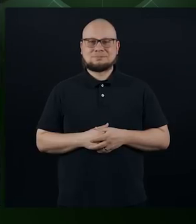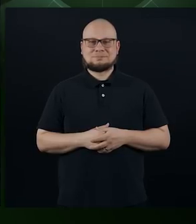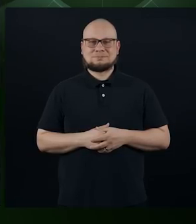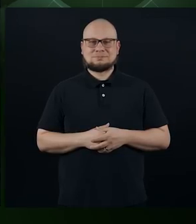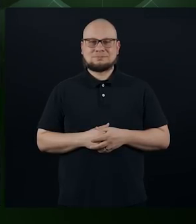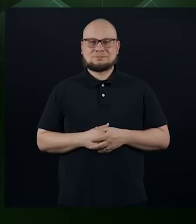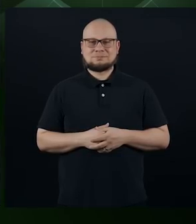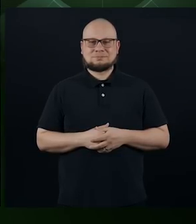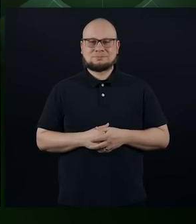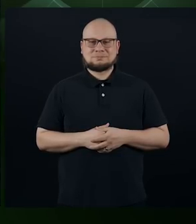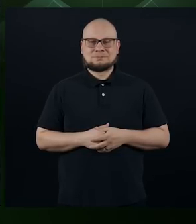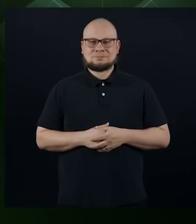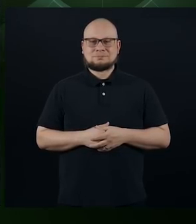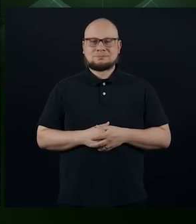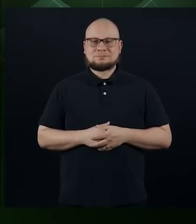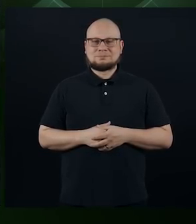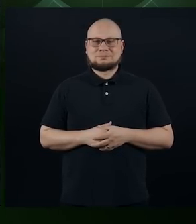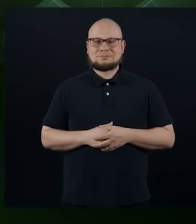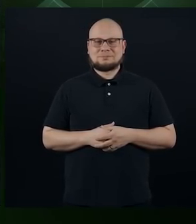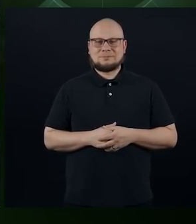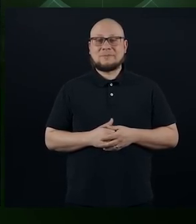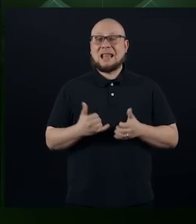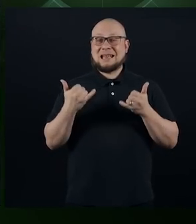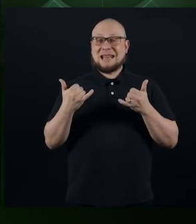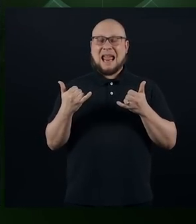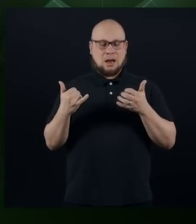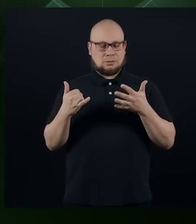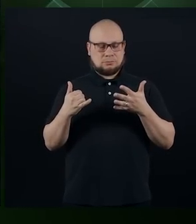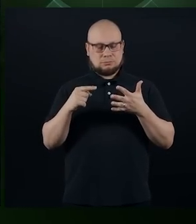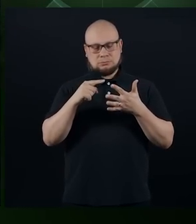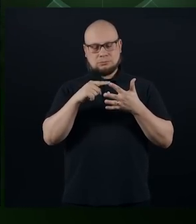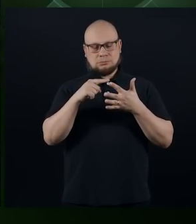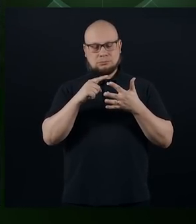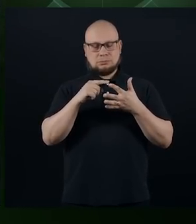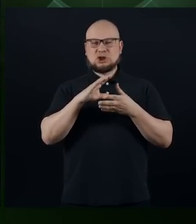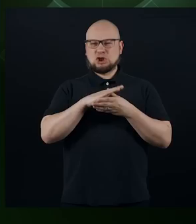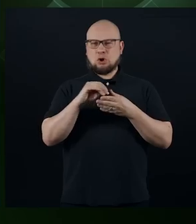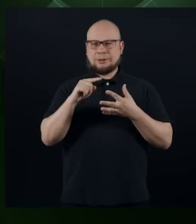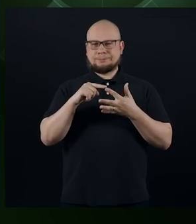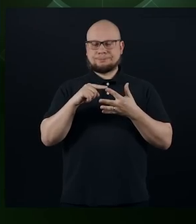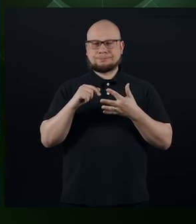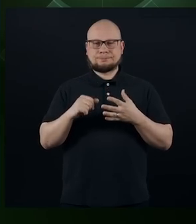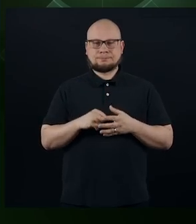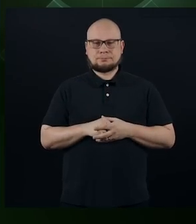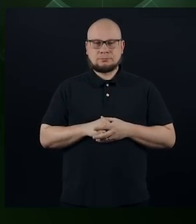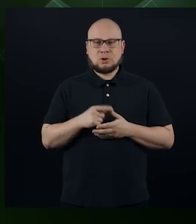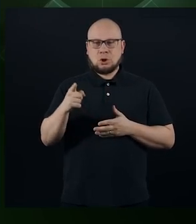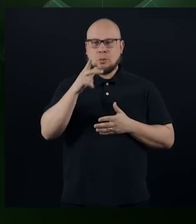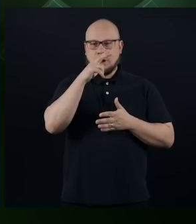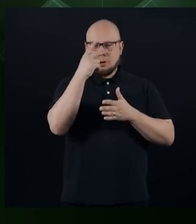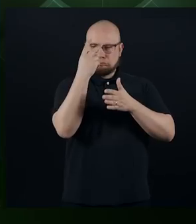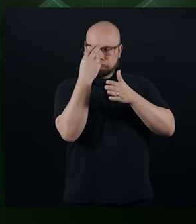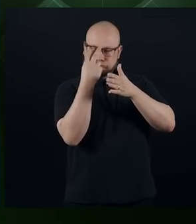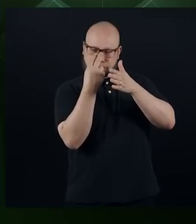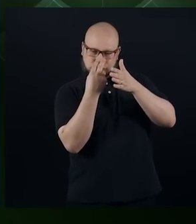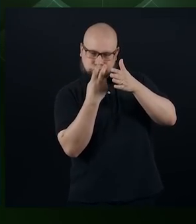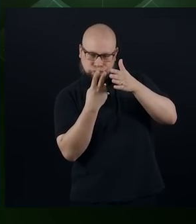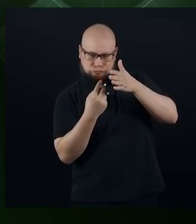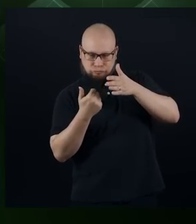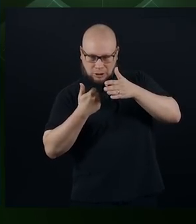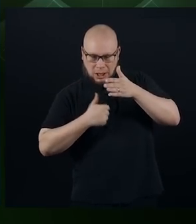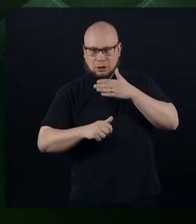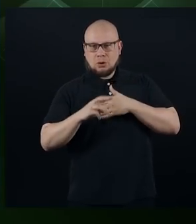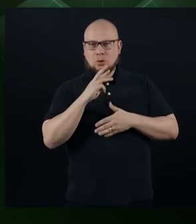So now we're going to take a look at the second tale in the five tales of a pirate's life. Players are diving deep into the Sunken Kingdom